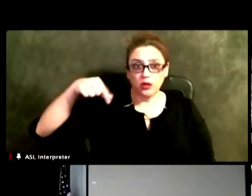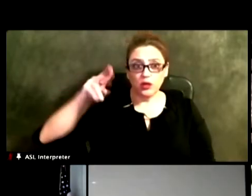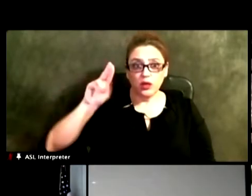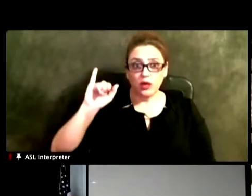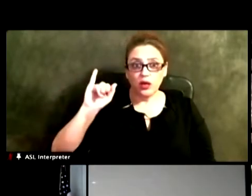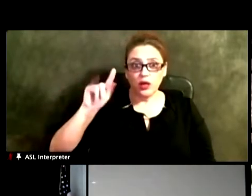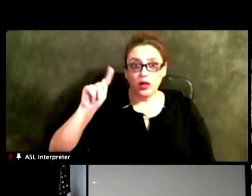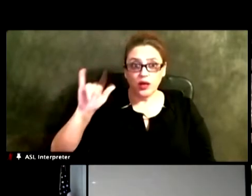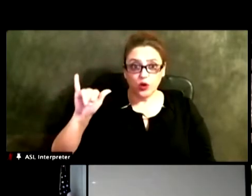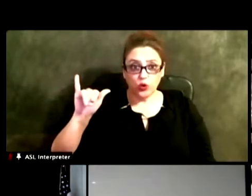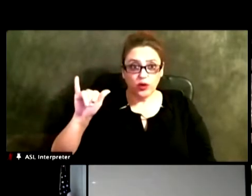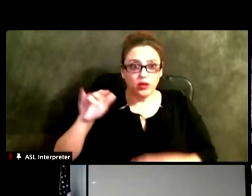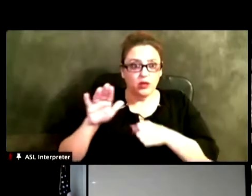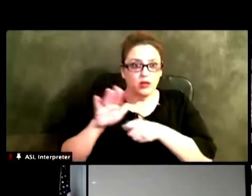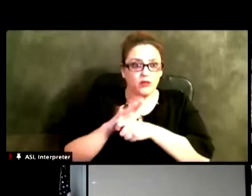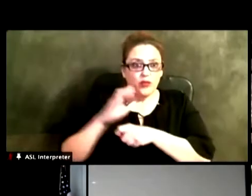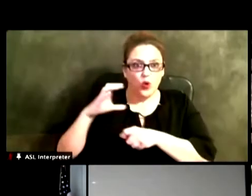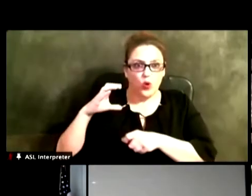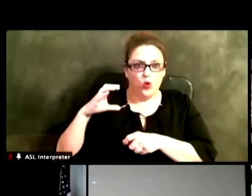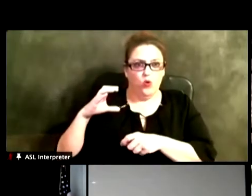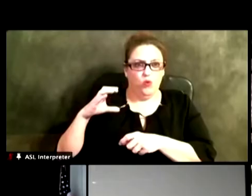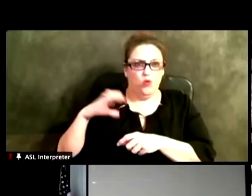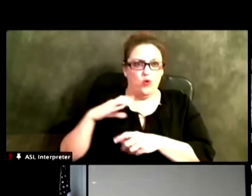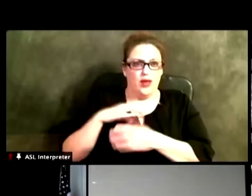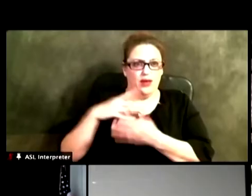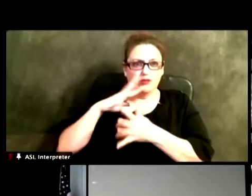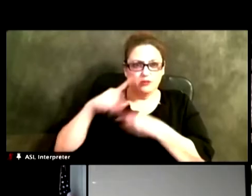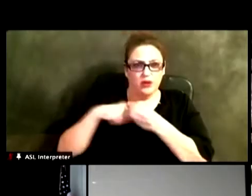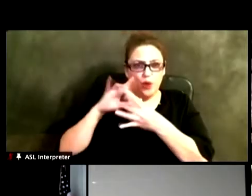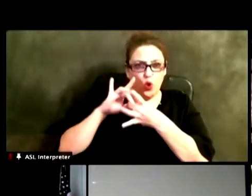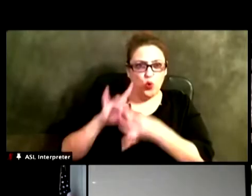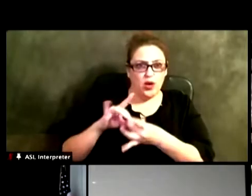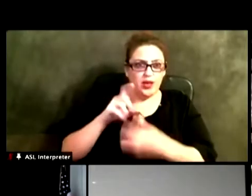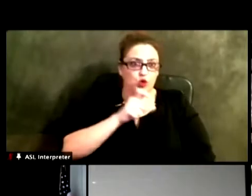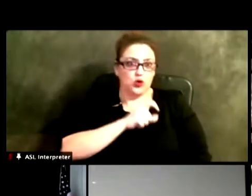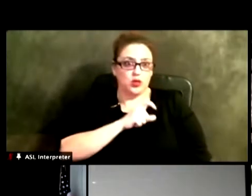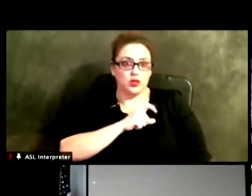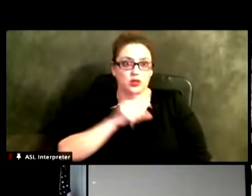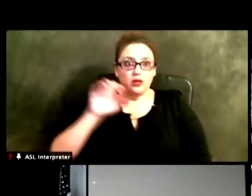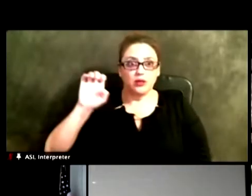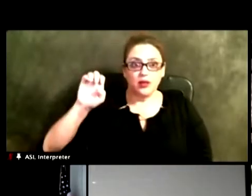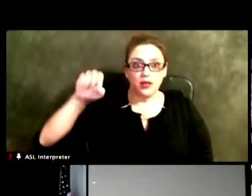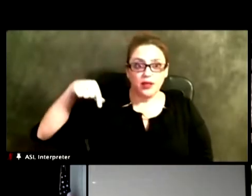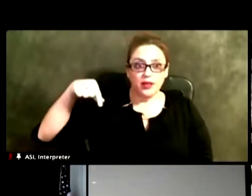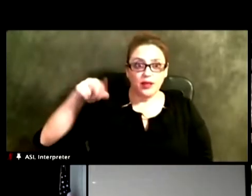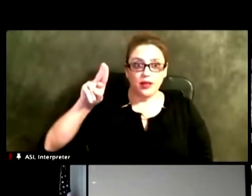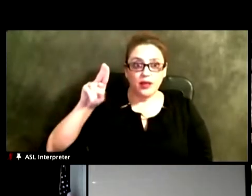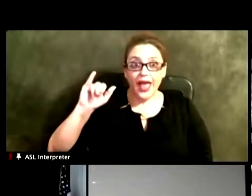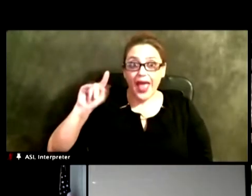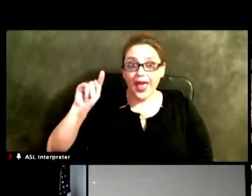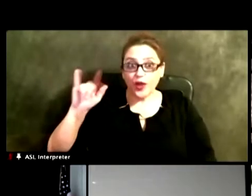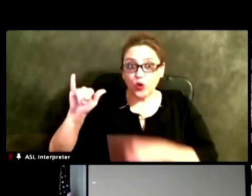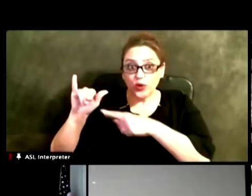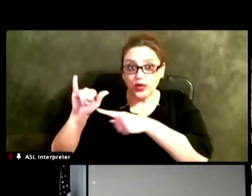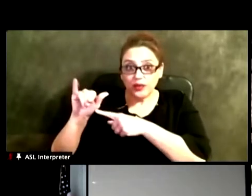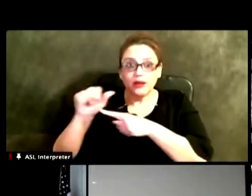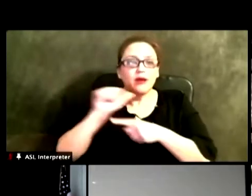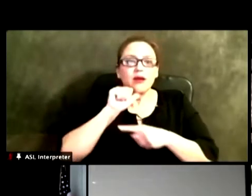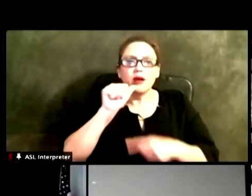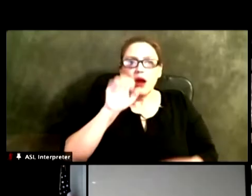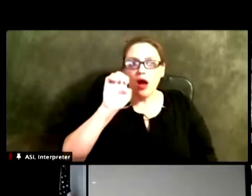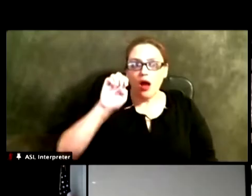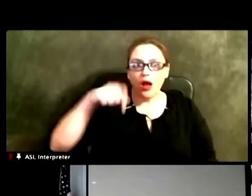based on policing, in the context of policing, is about equity and not equality. And I wonder if you could expand